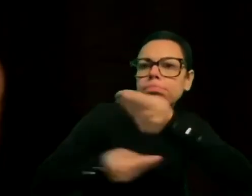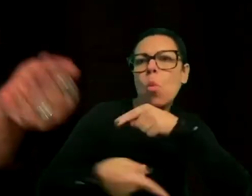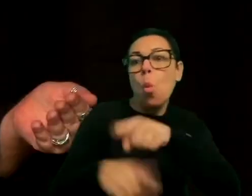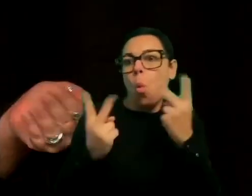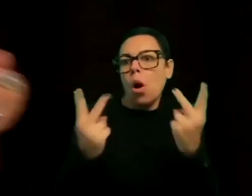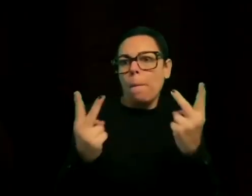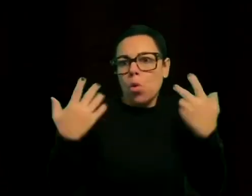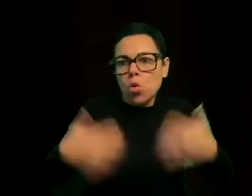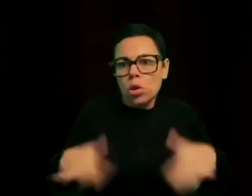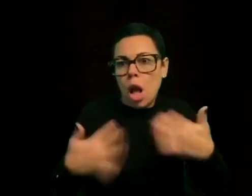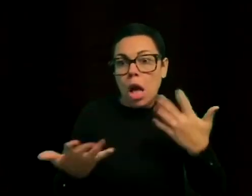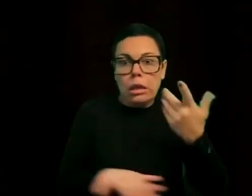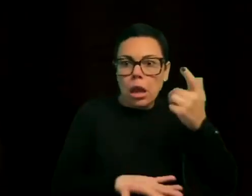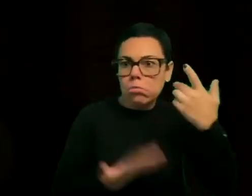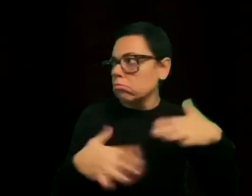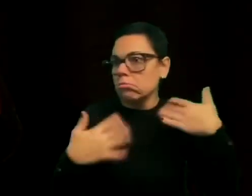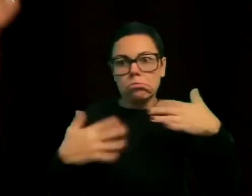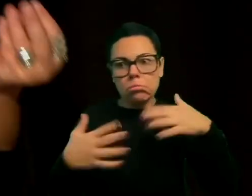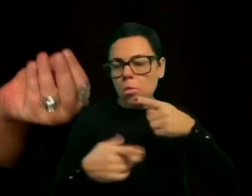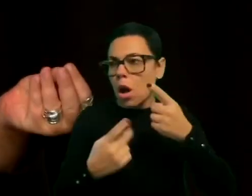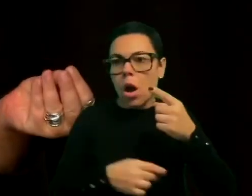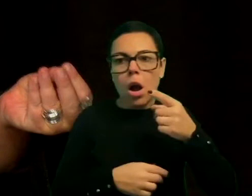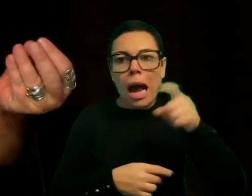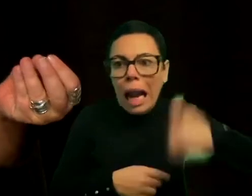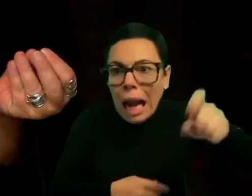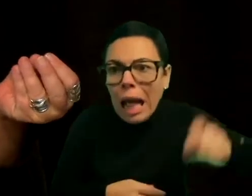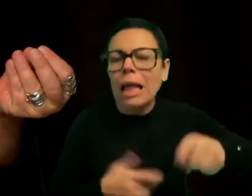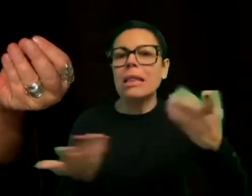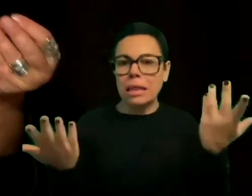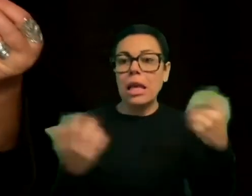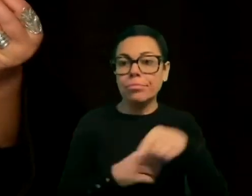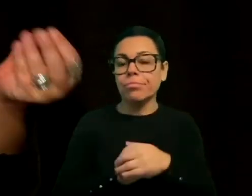And on top of that, we see